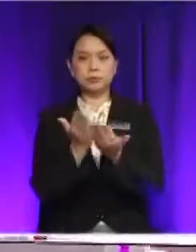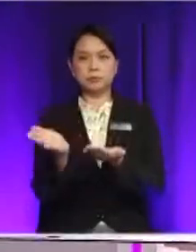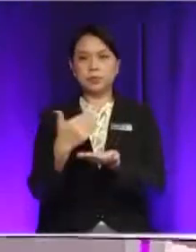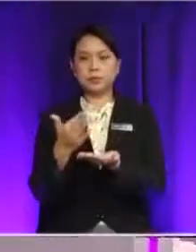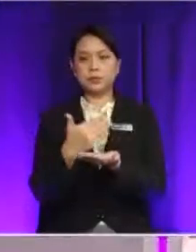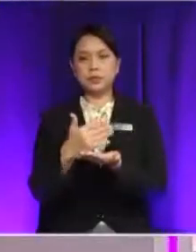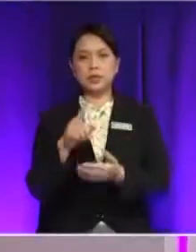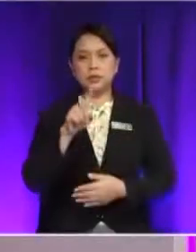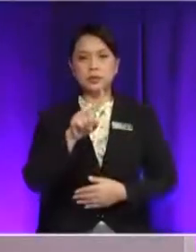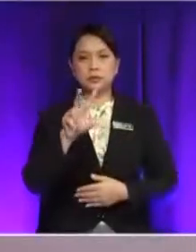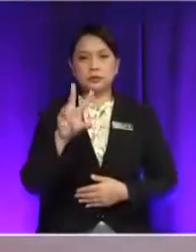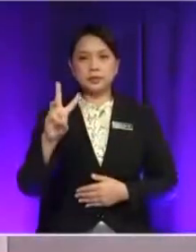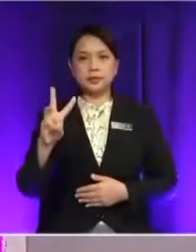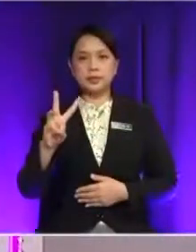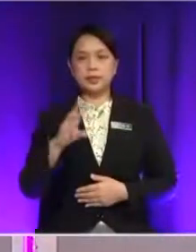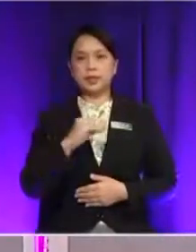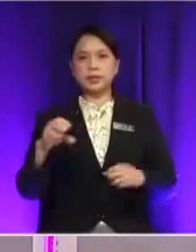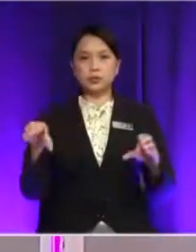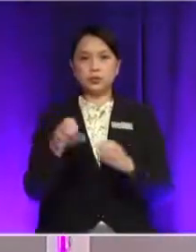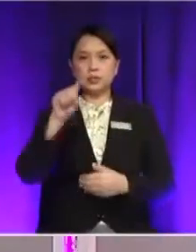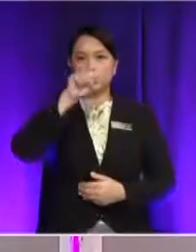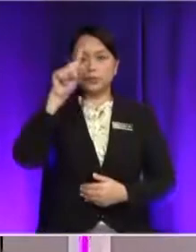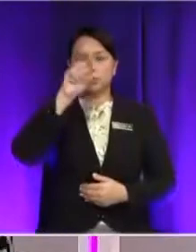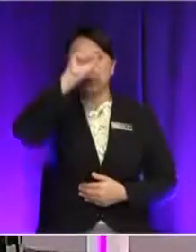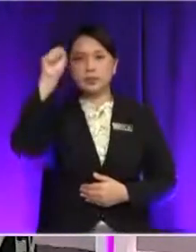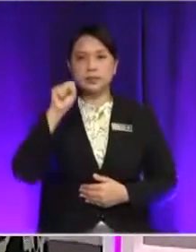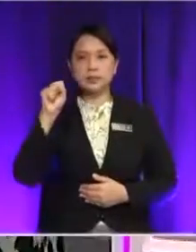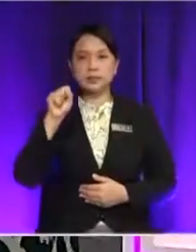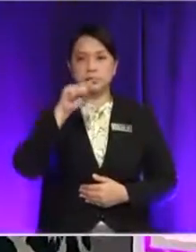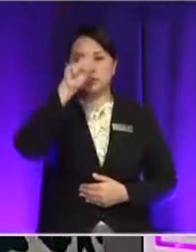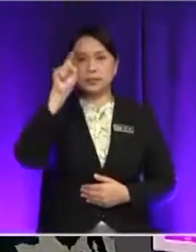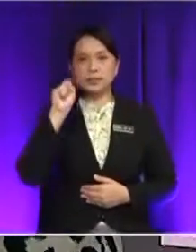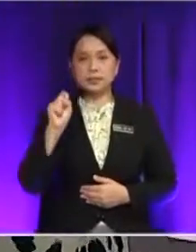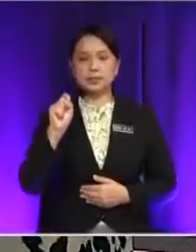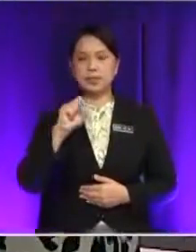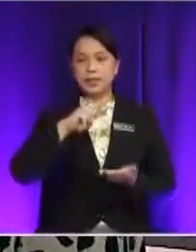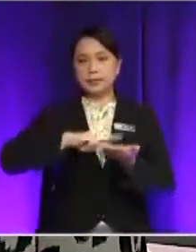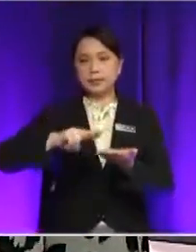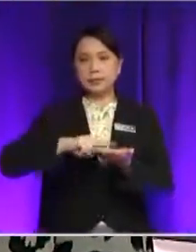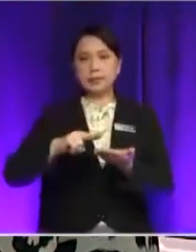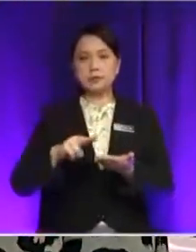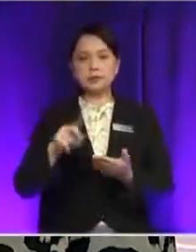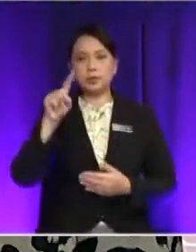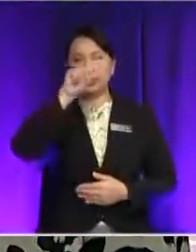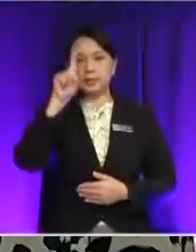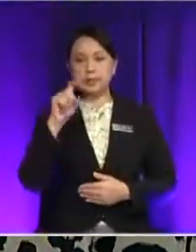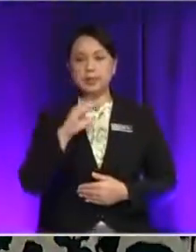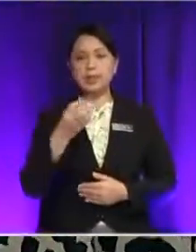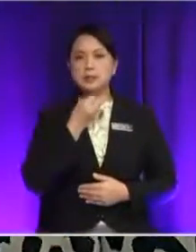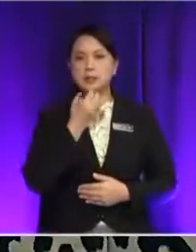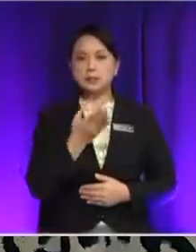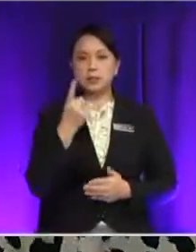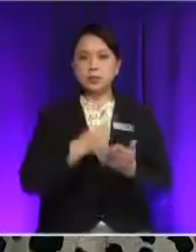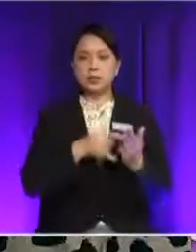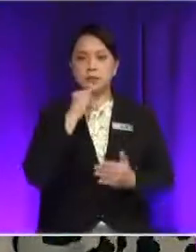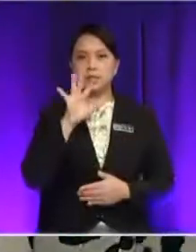us just do this question, yeah? So, can I have somebody to please read out the sentence and tell me what are your keywords before